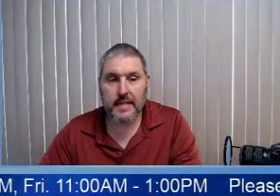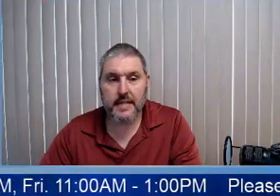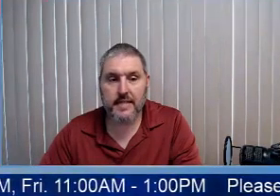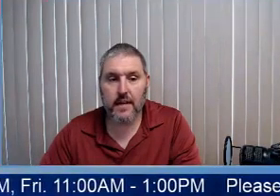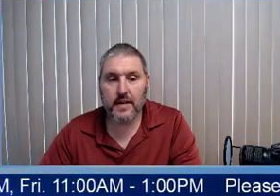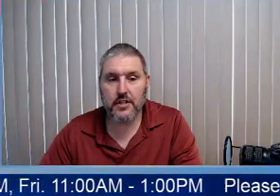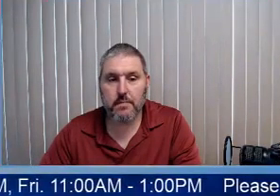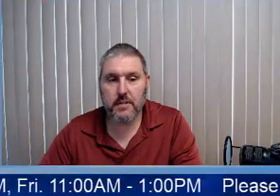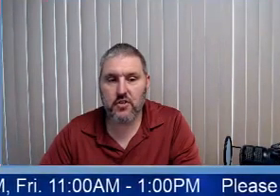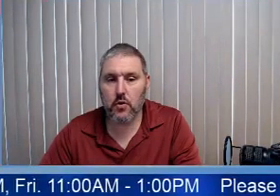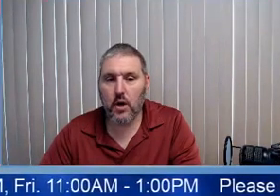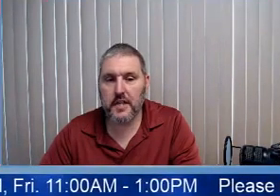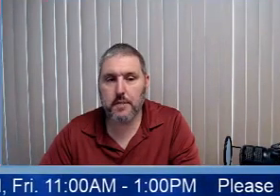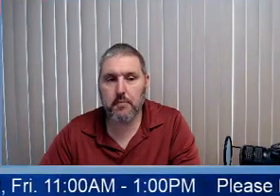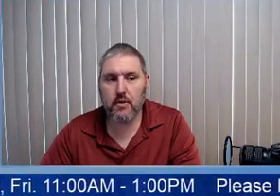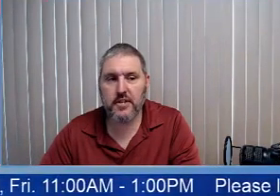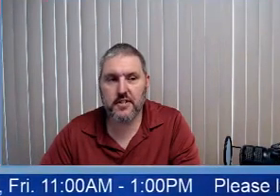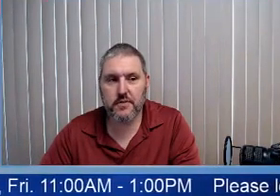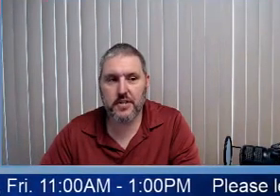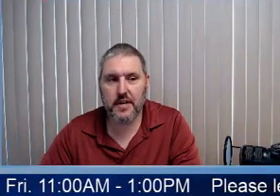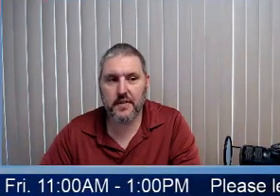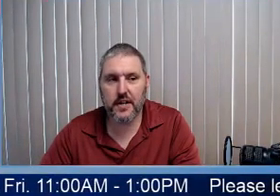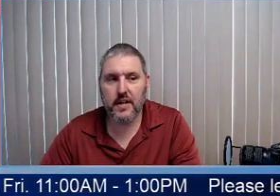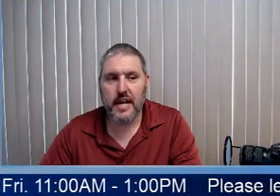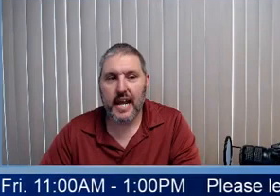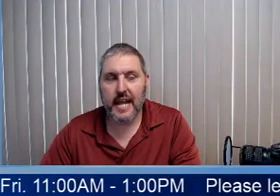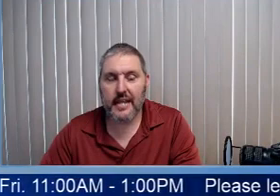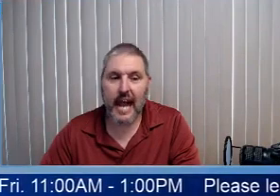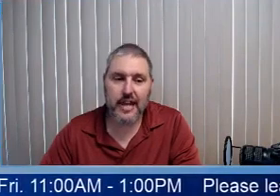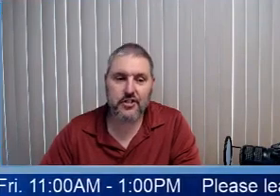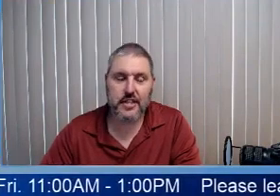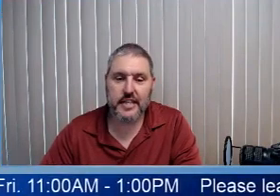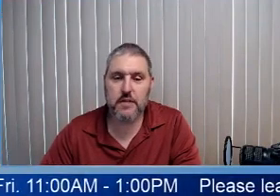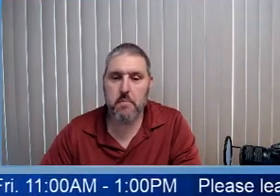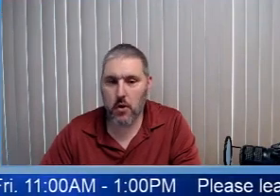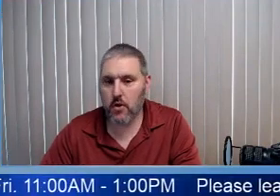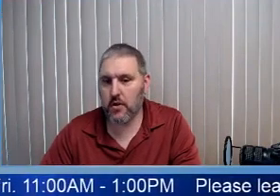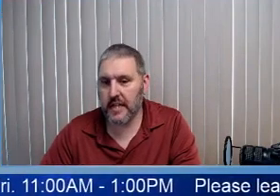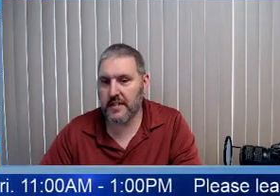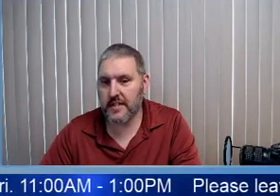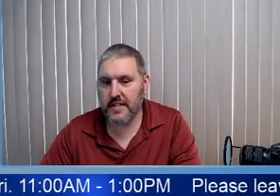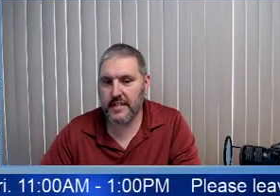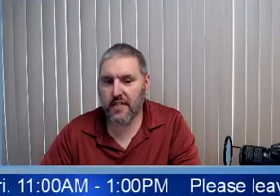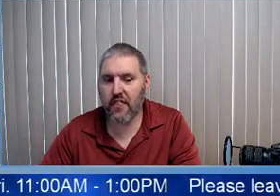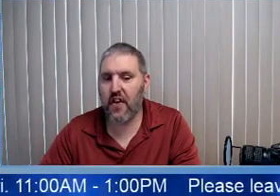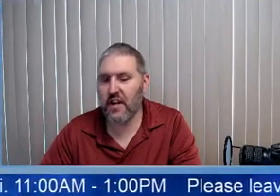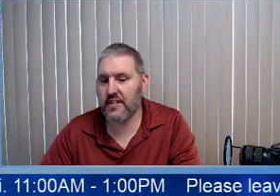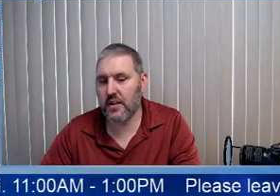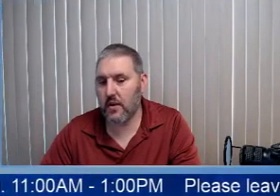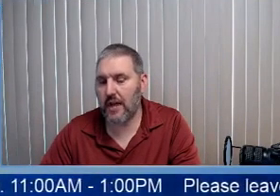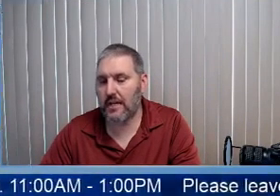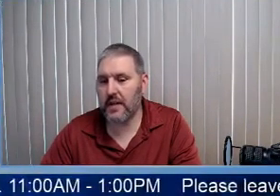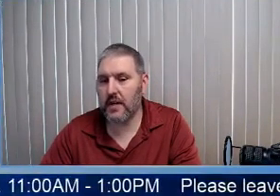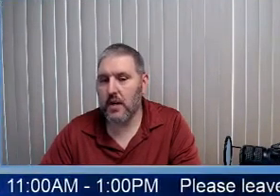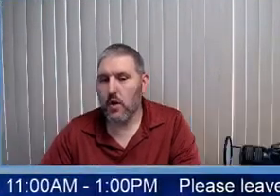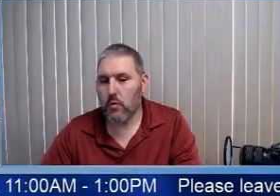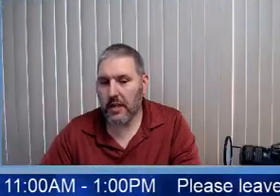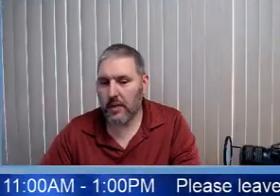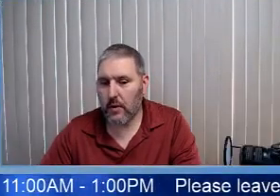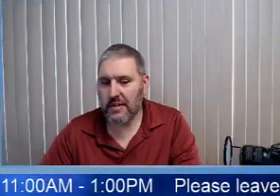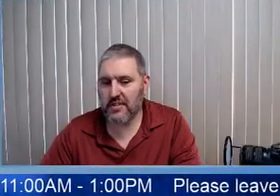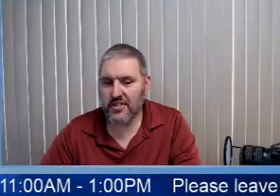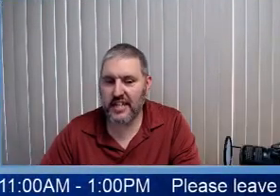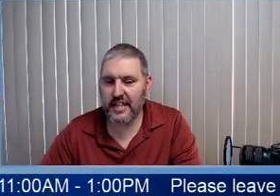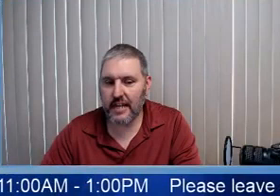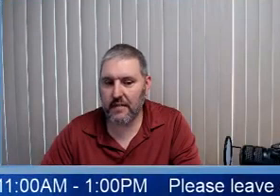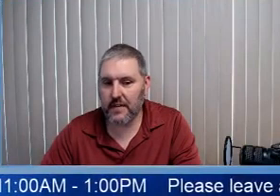That man needs salvation, but so do all these protesters out there, and actually these murder, these thugs that are out there